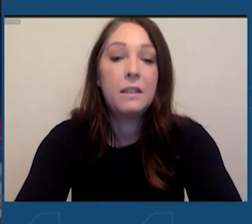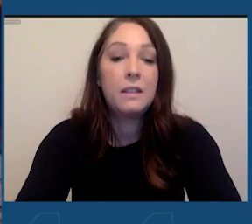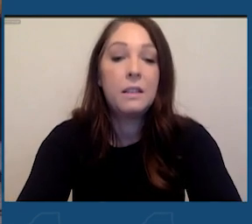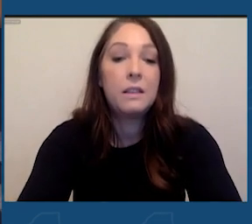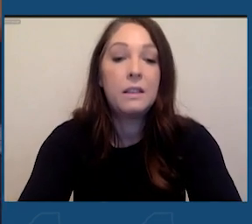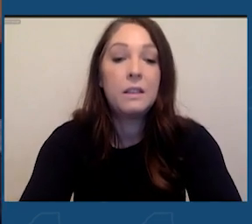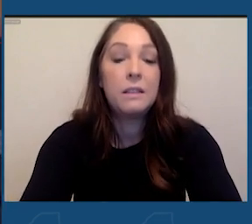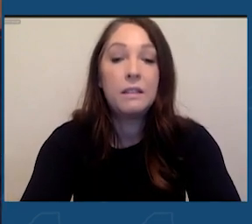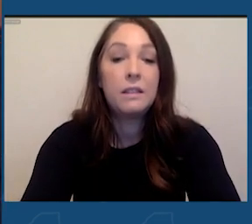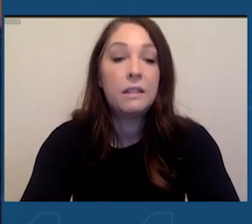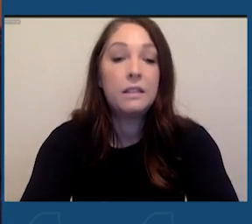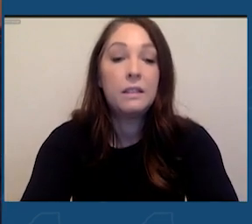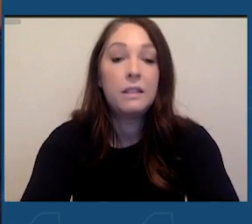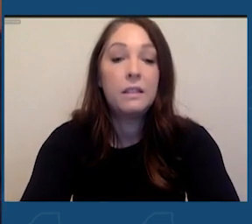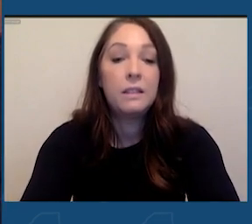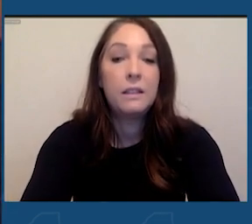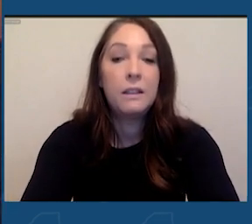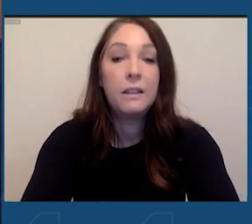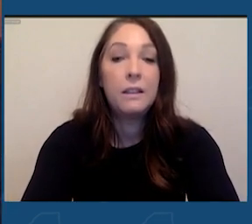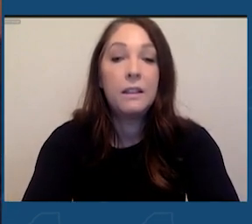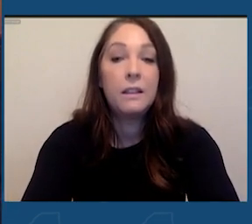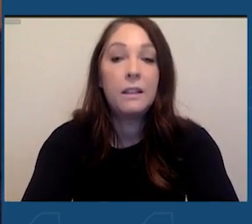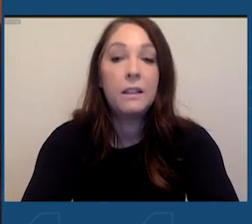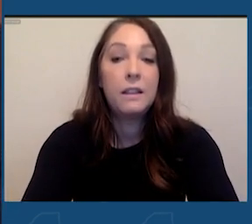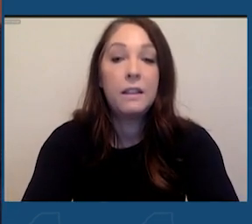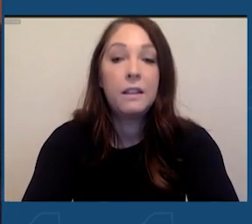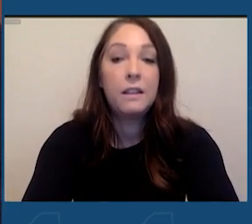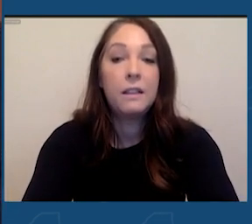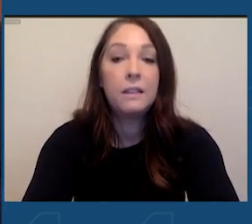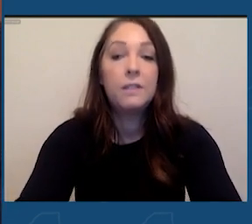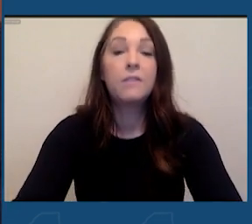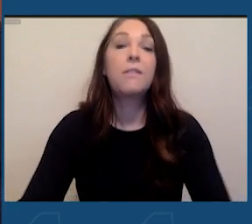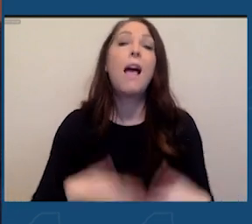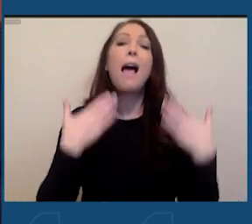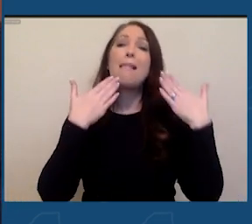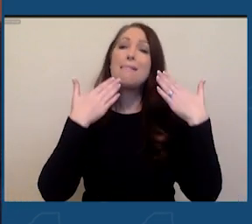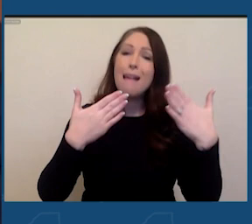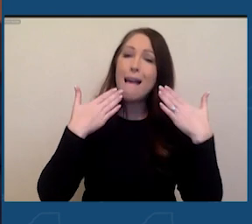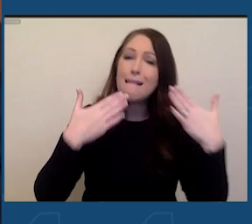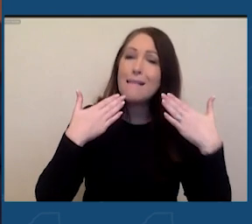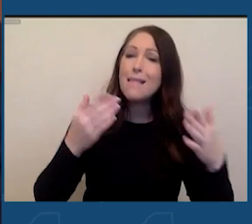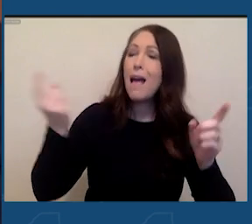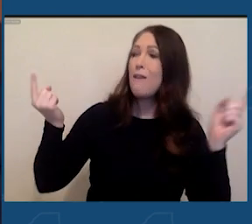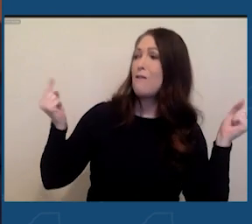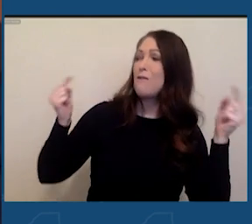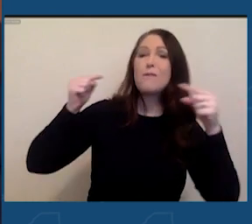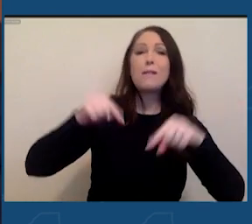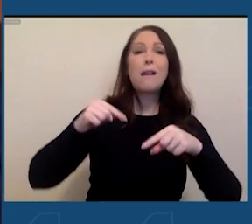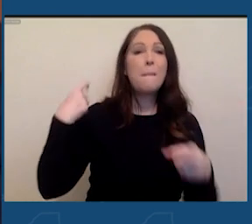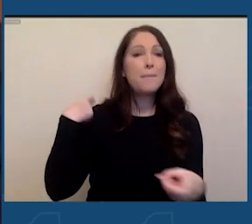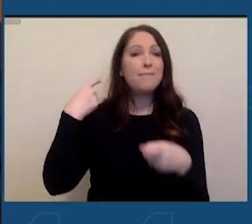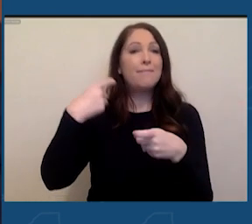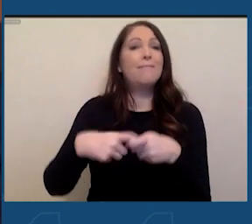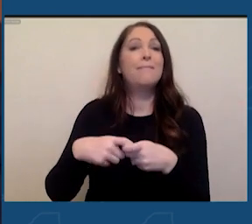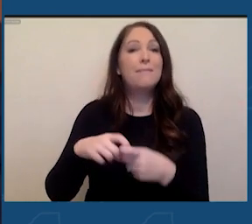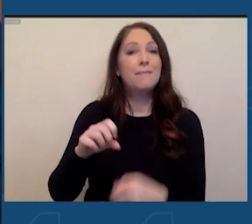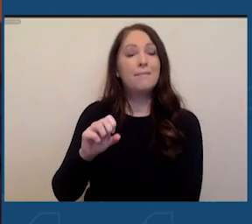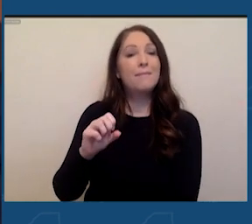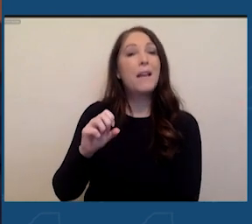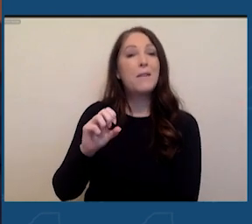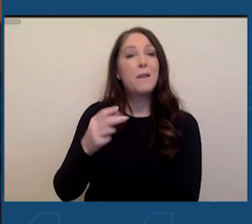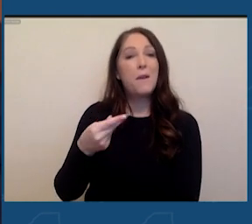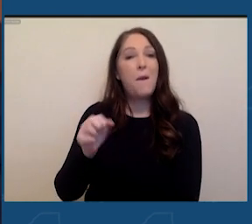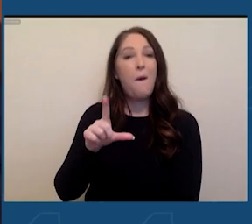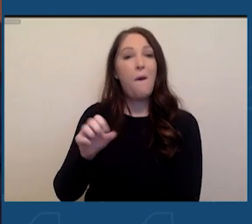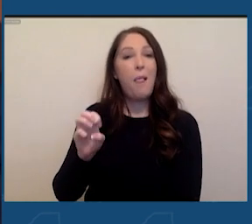Thank you, Governor. Thank you for coming to El Barrio, East Harlem, Spanish Harlem. This